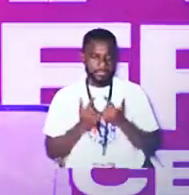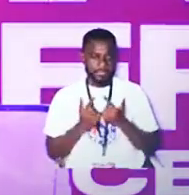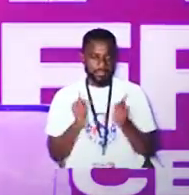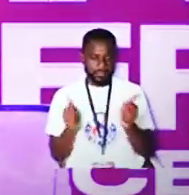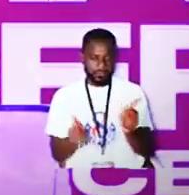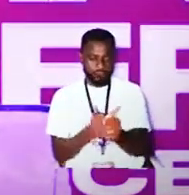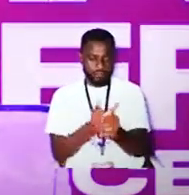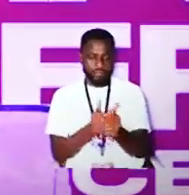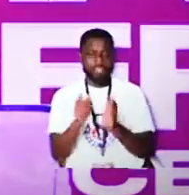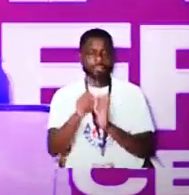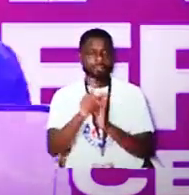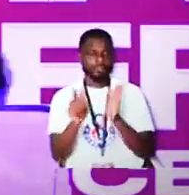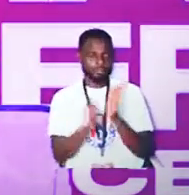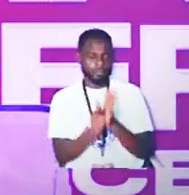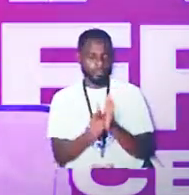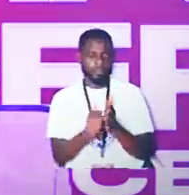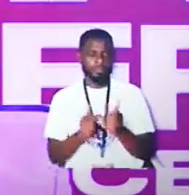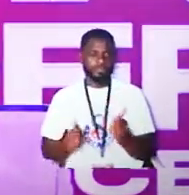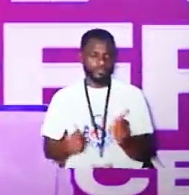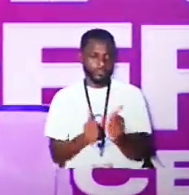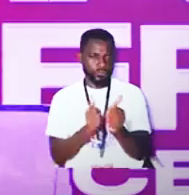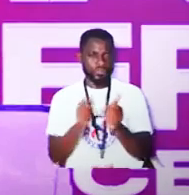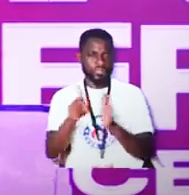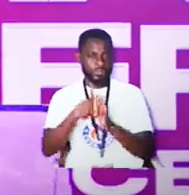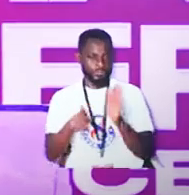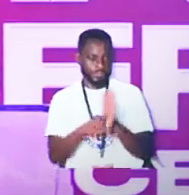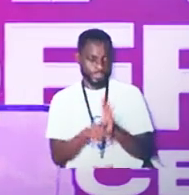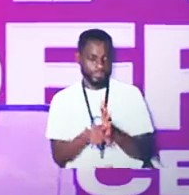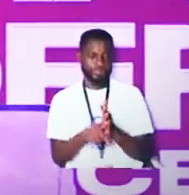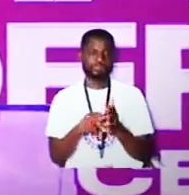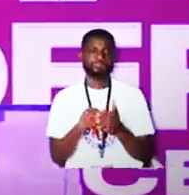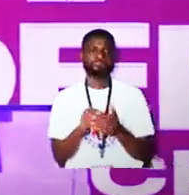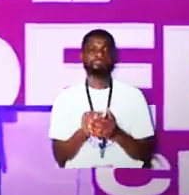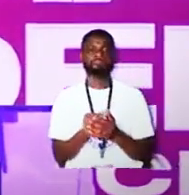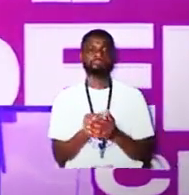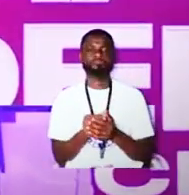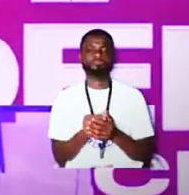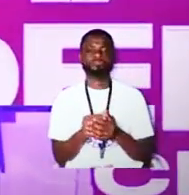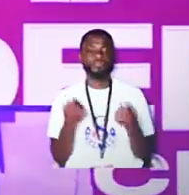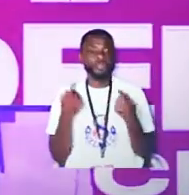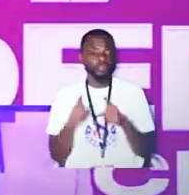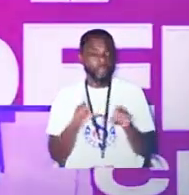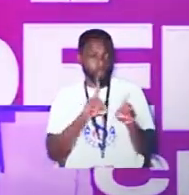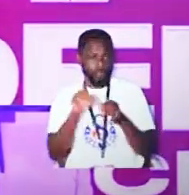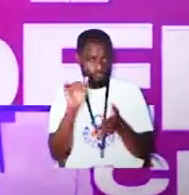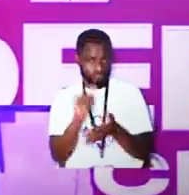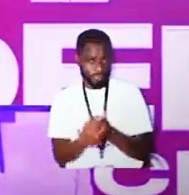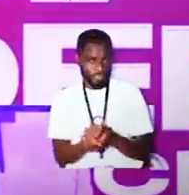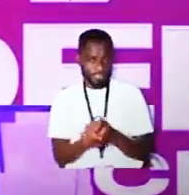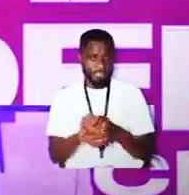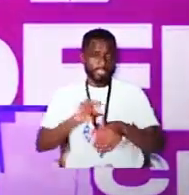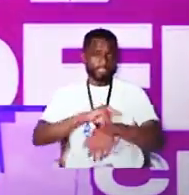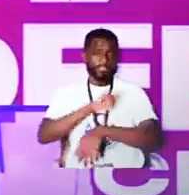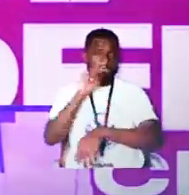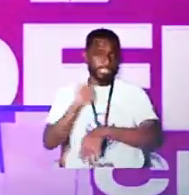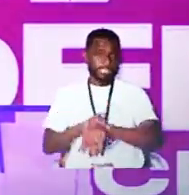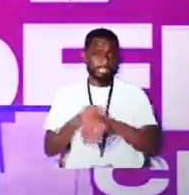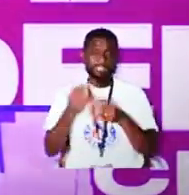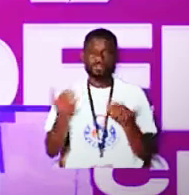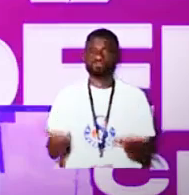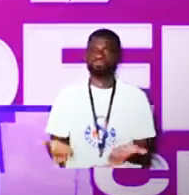principles that is set. And when we do that, in the nation will be